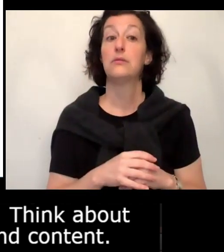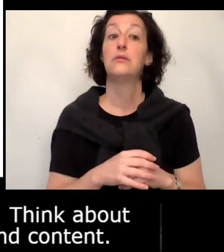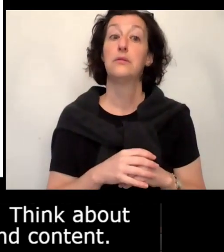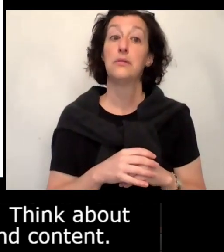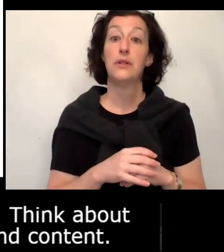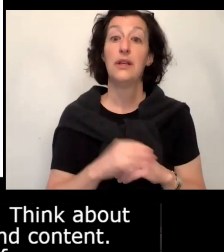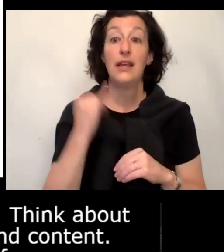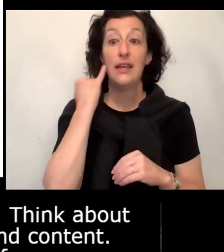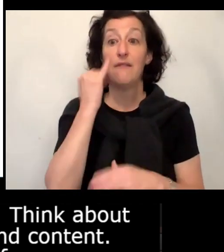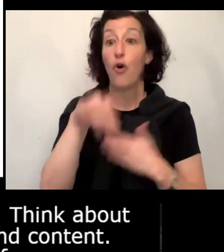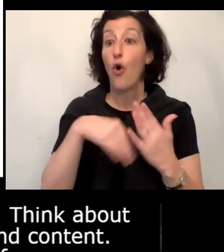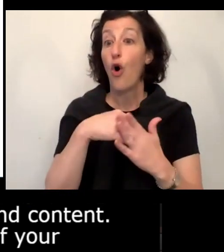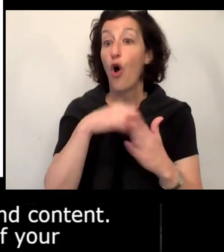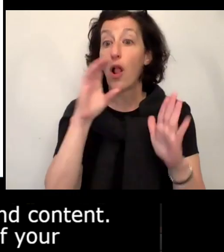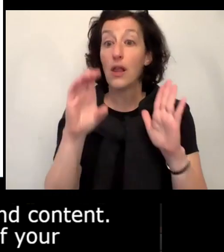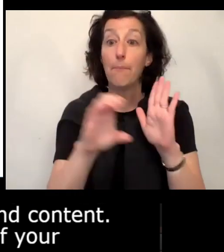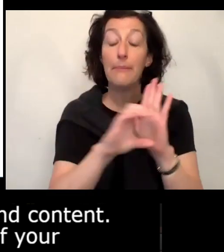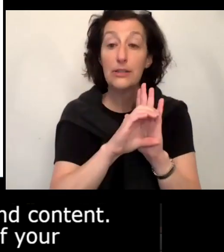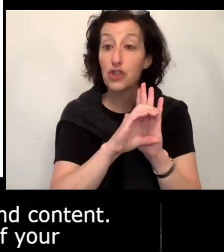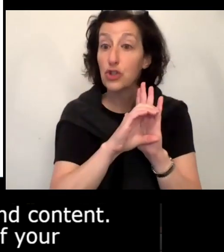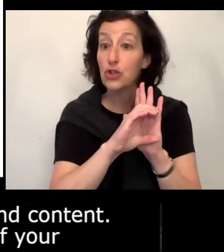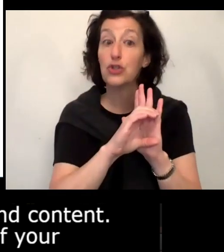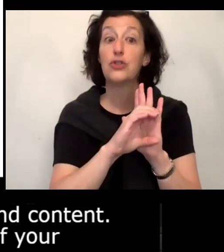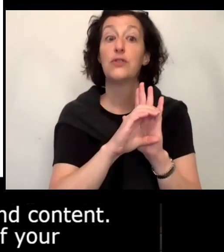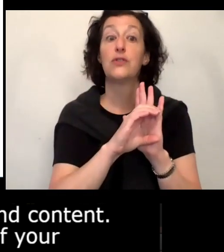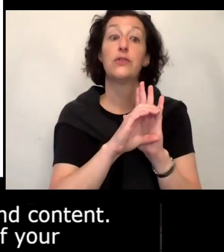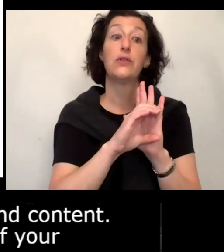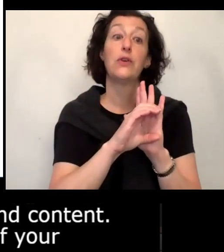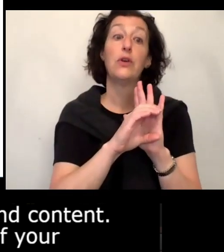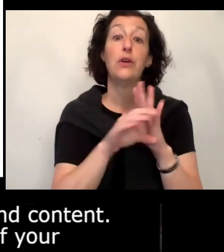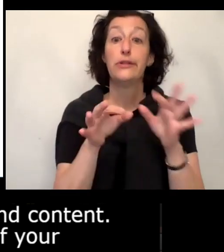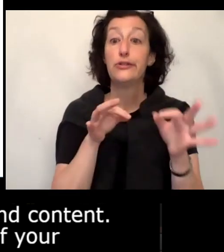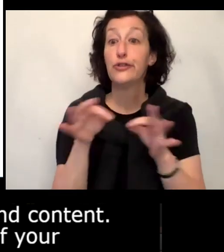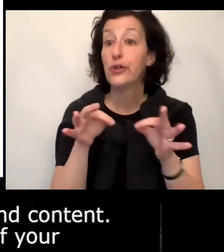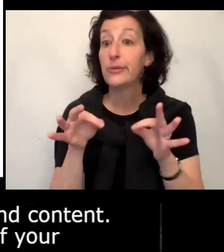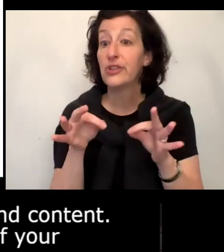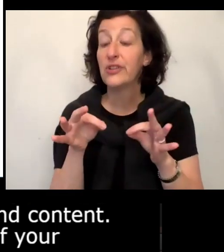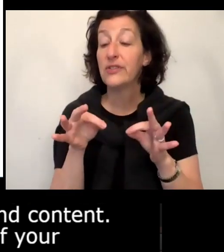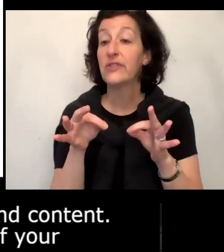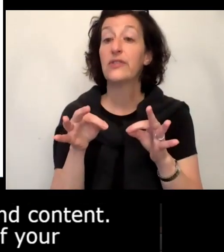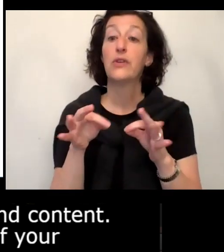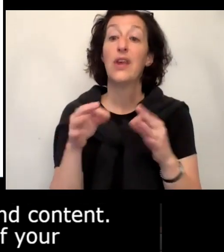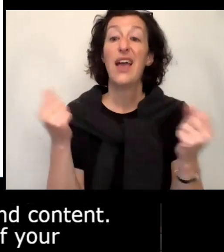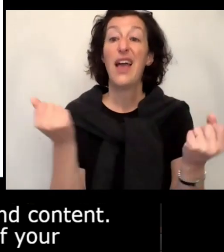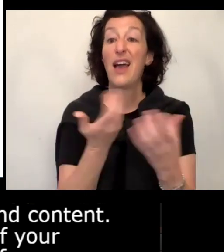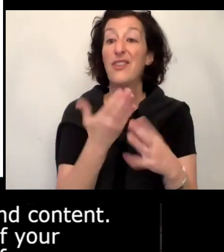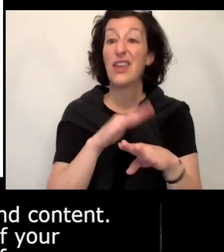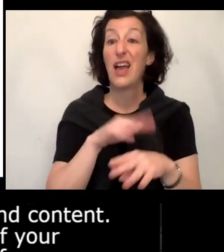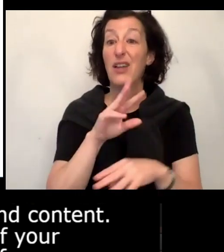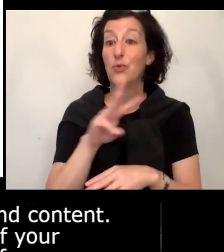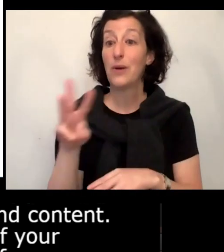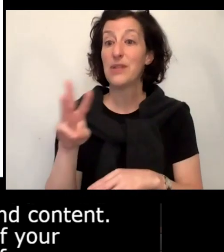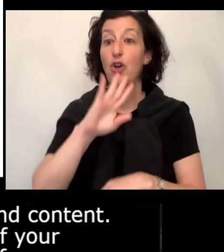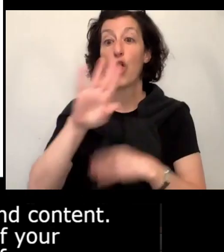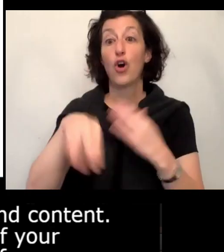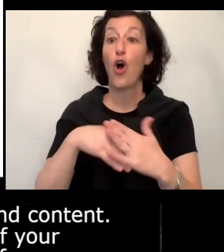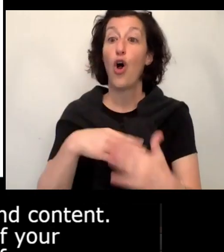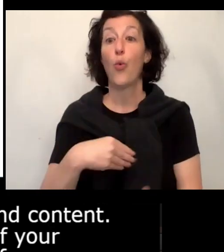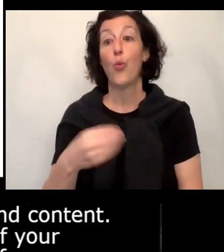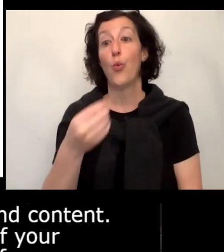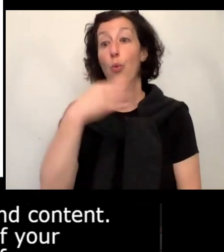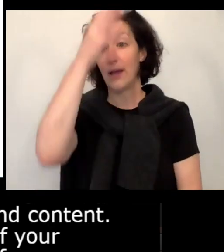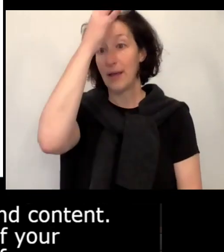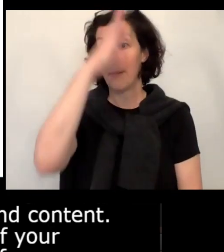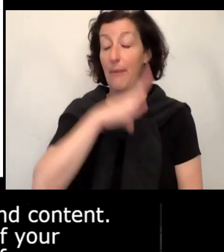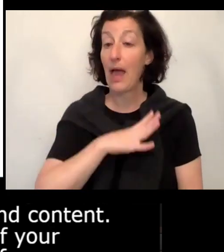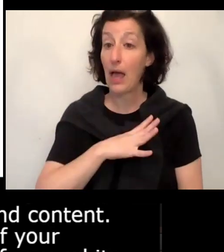pictures are just, and images and descriptions are all of, say, white males, when